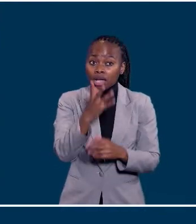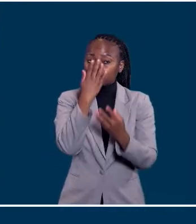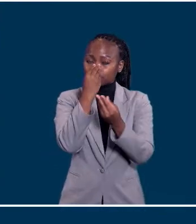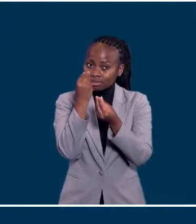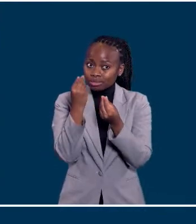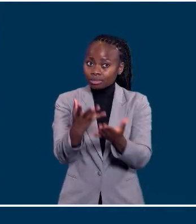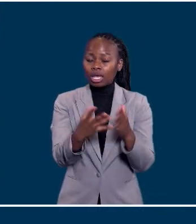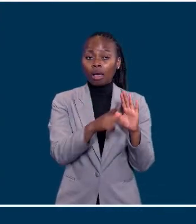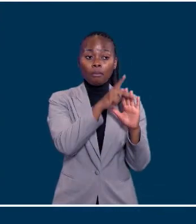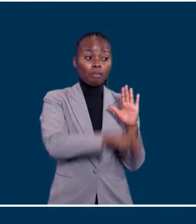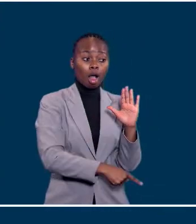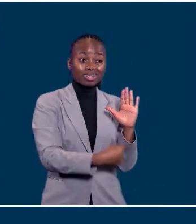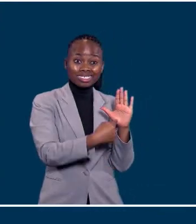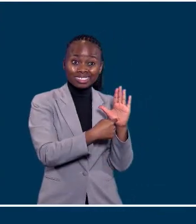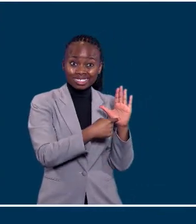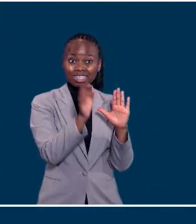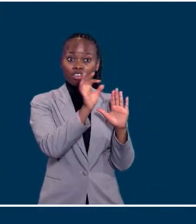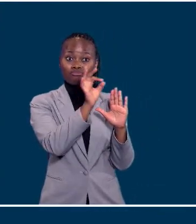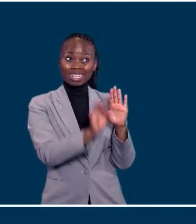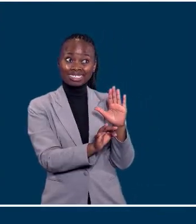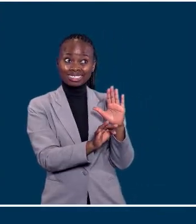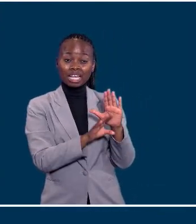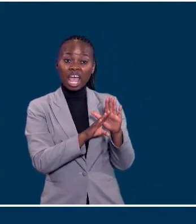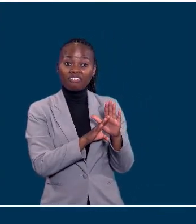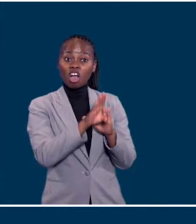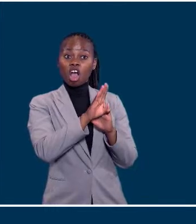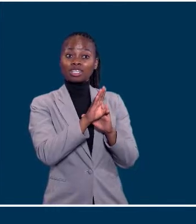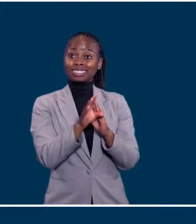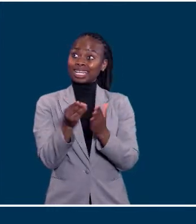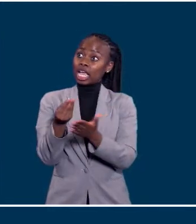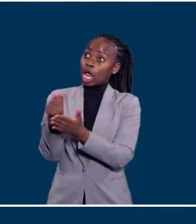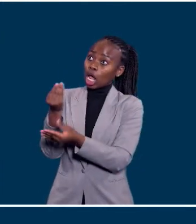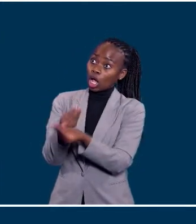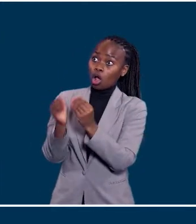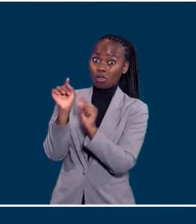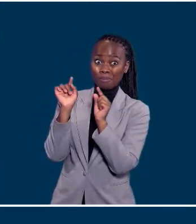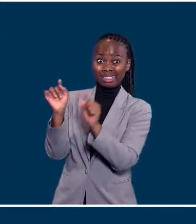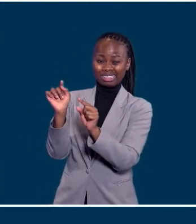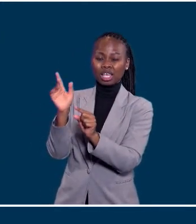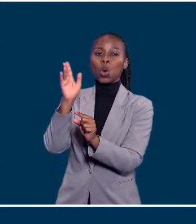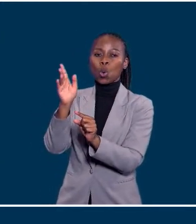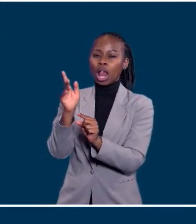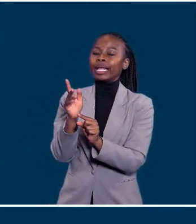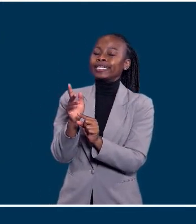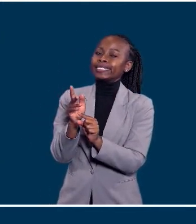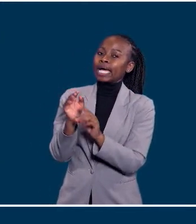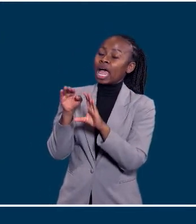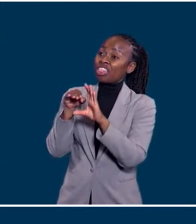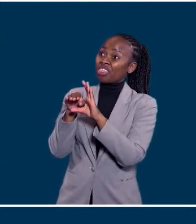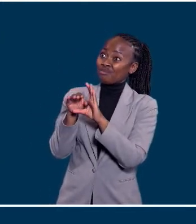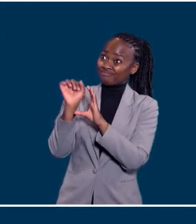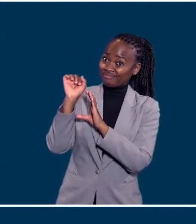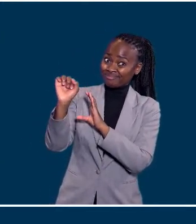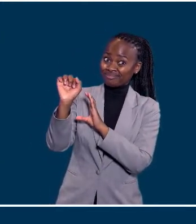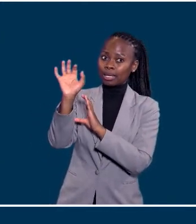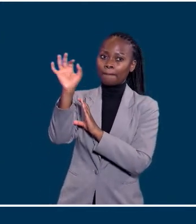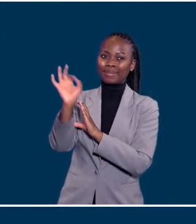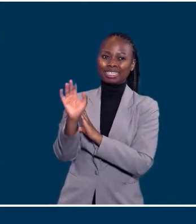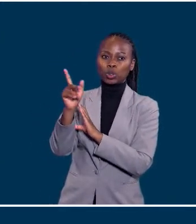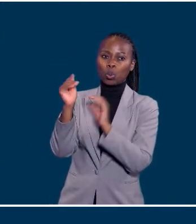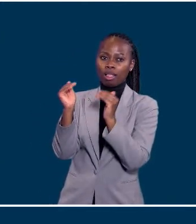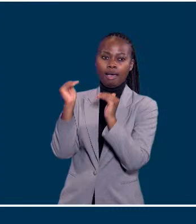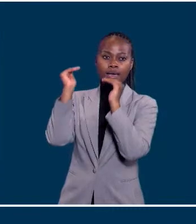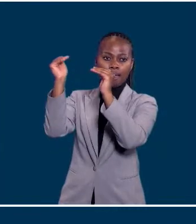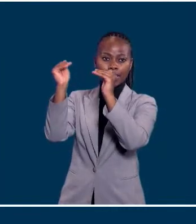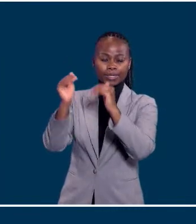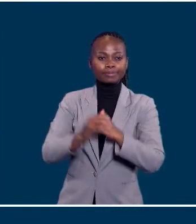policy rates in advanced economies at this stage look like they will end up being a bit higher than expected.